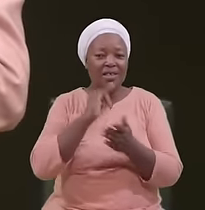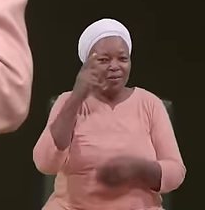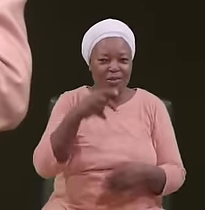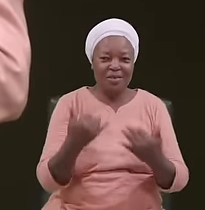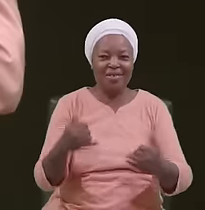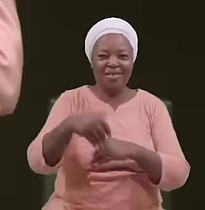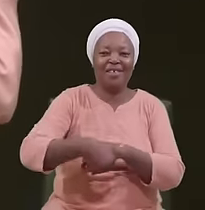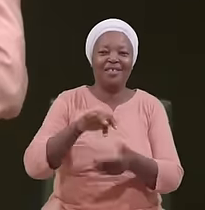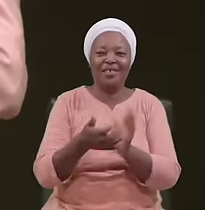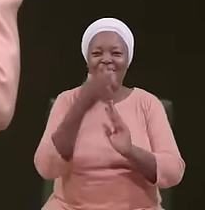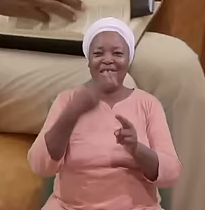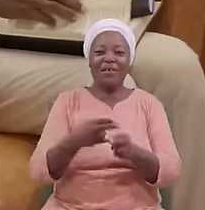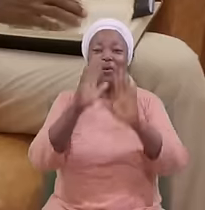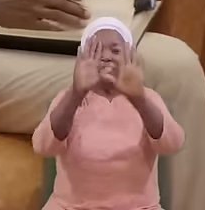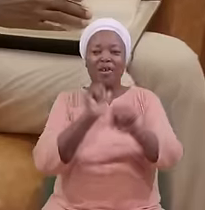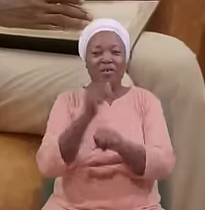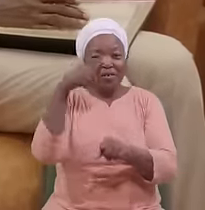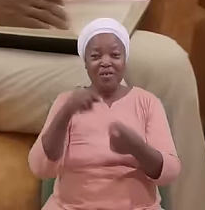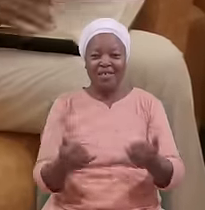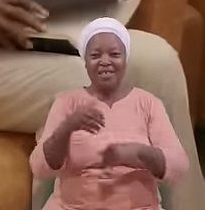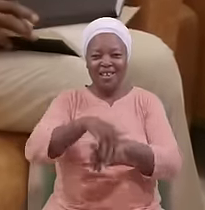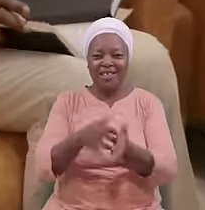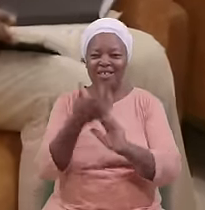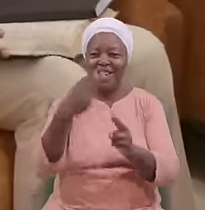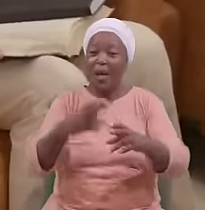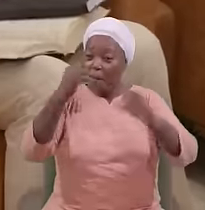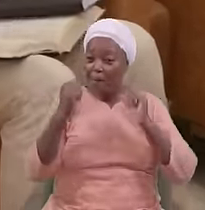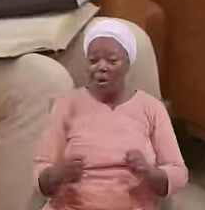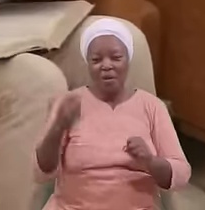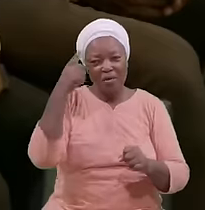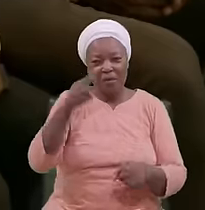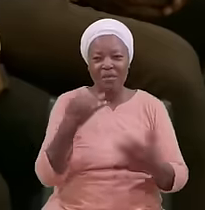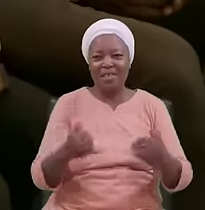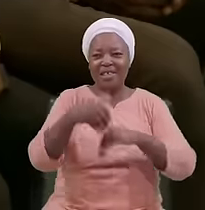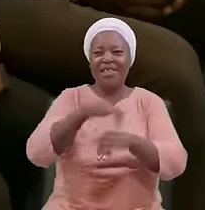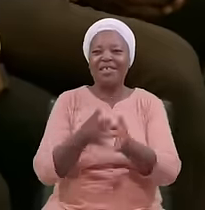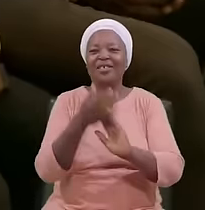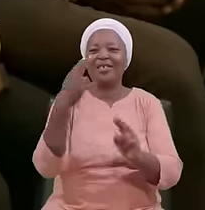tonight. Miracle for you tonight. Power for you tonight.